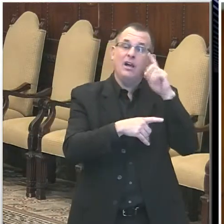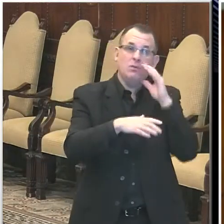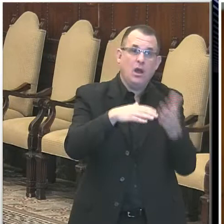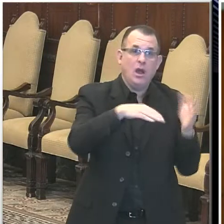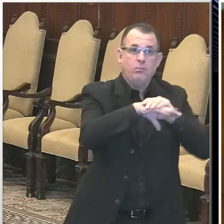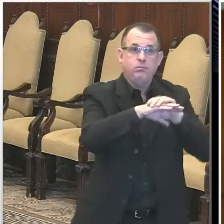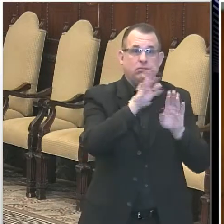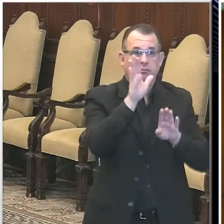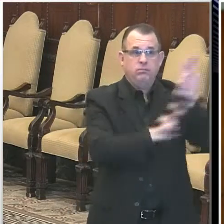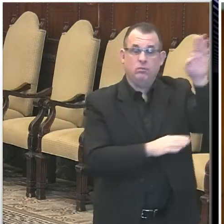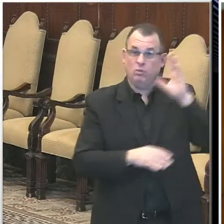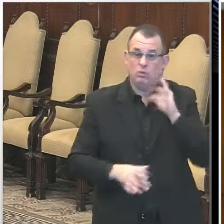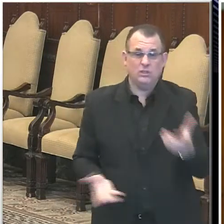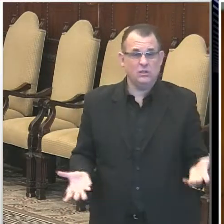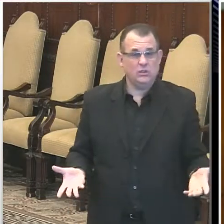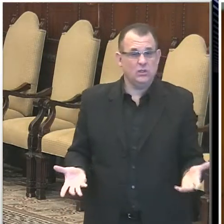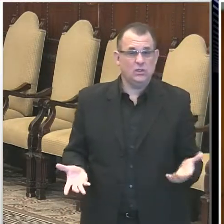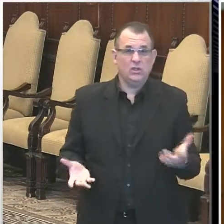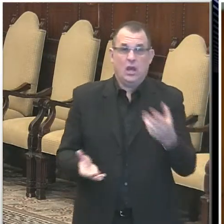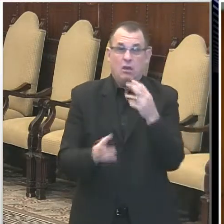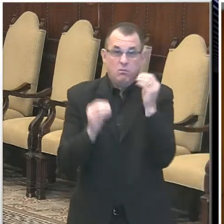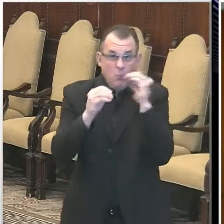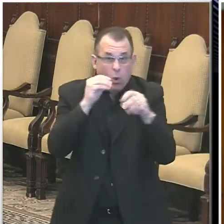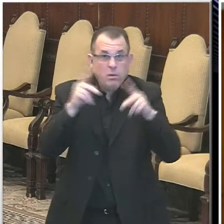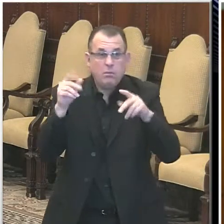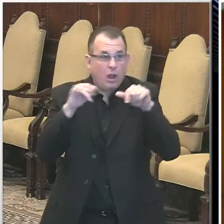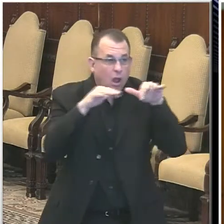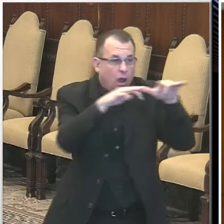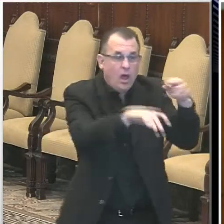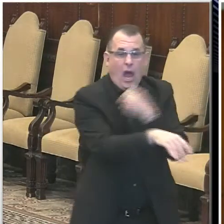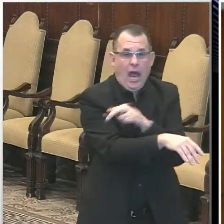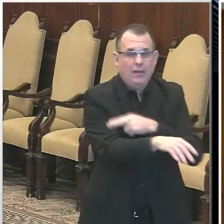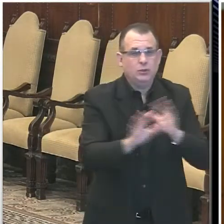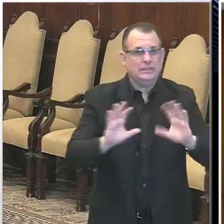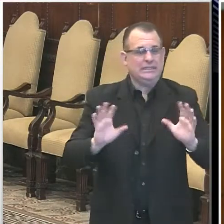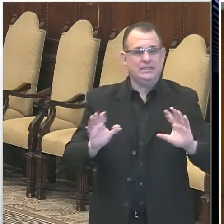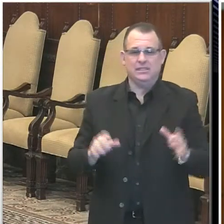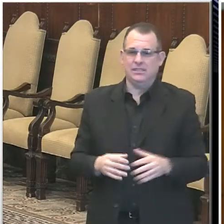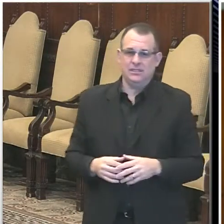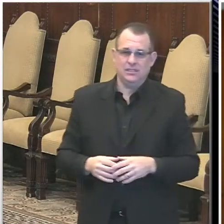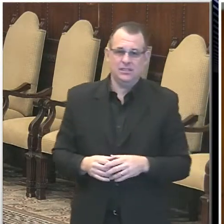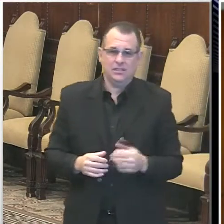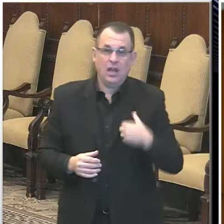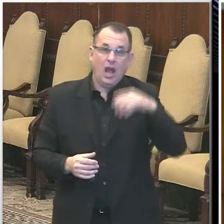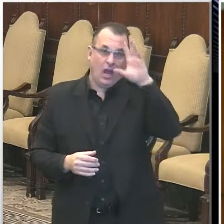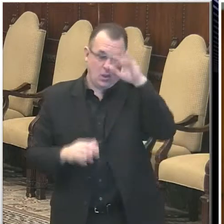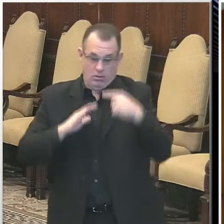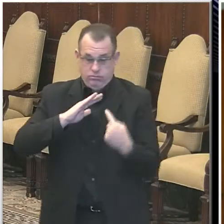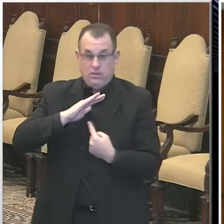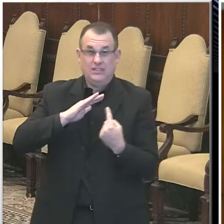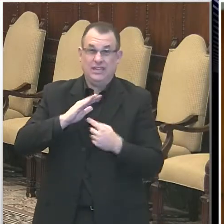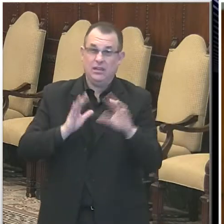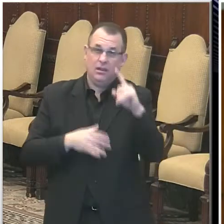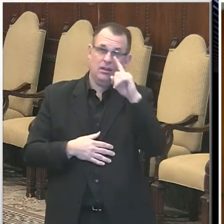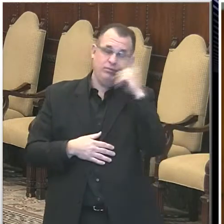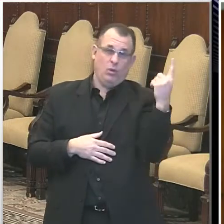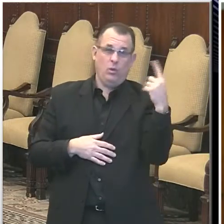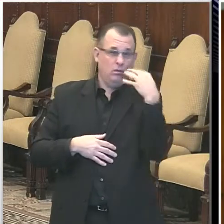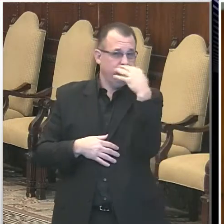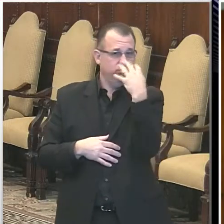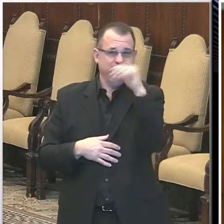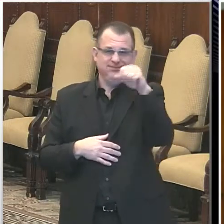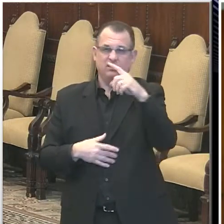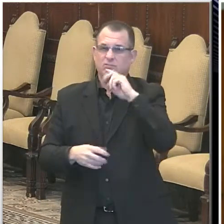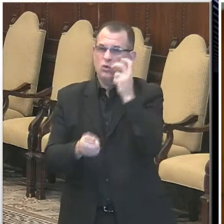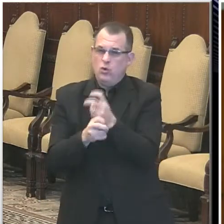sick. So I know for those of you who've been cooped up inside for weeks now, it's difficult to stay inside. Your household members may be